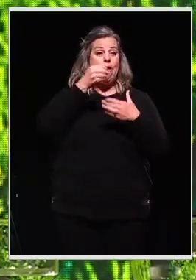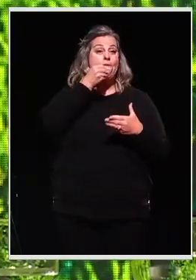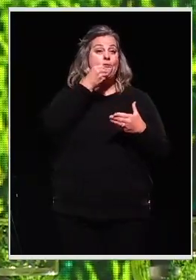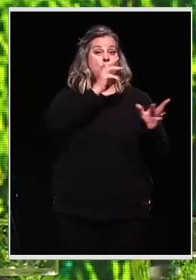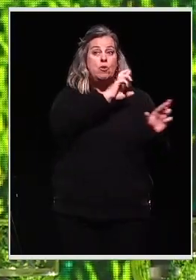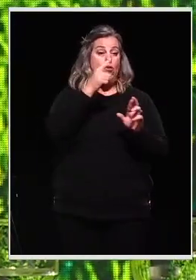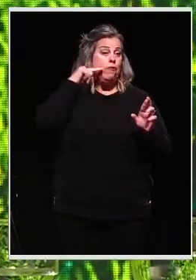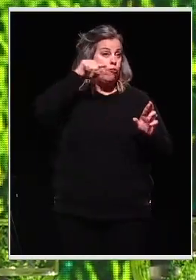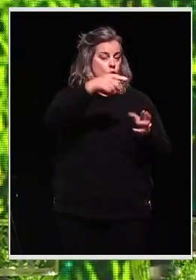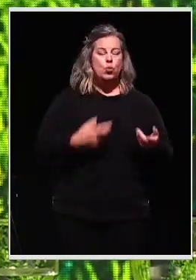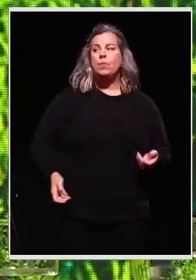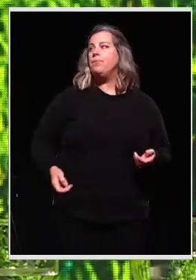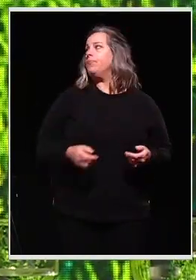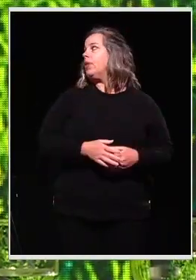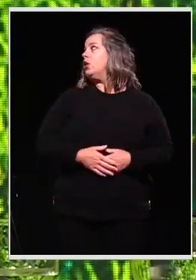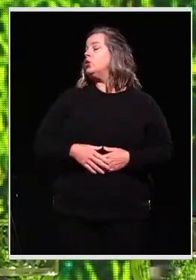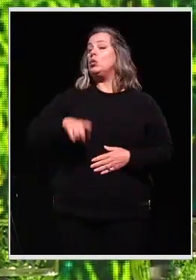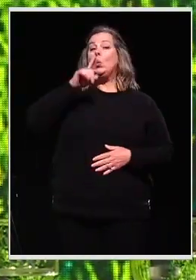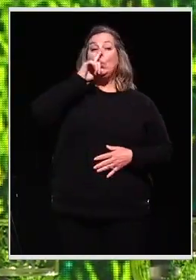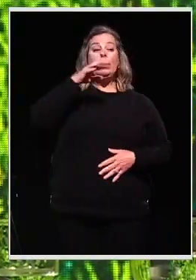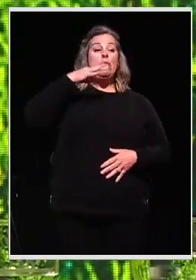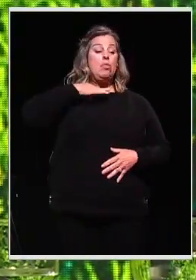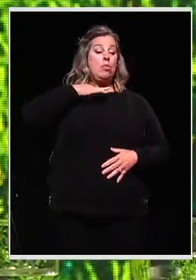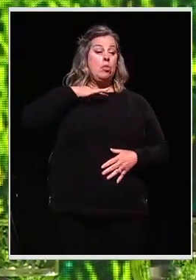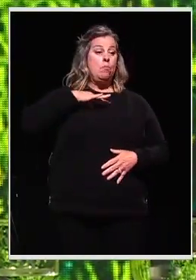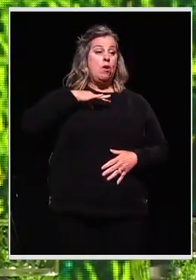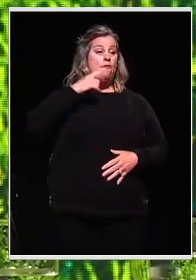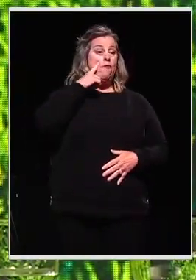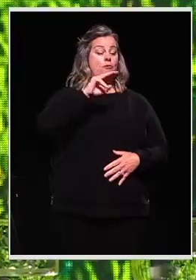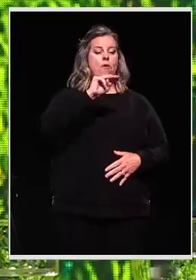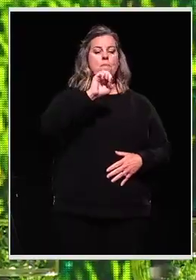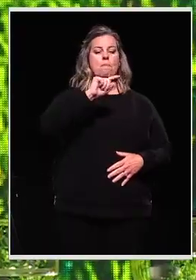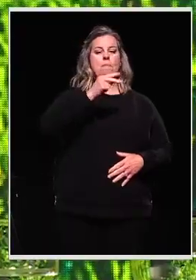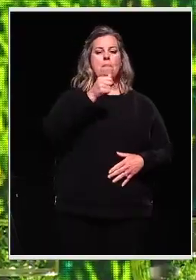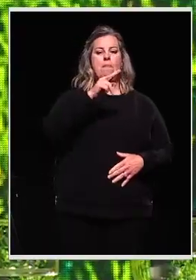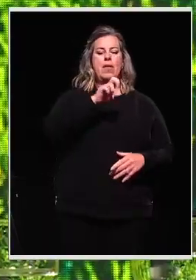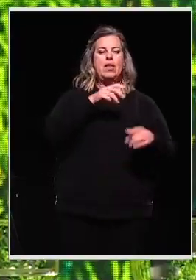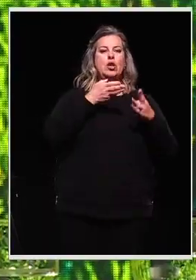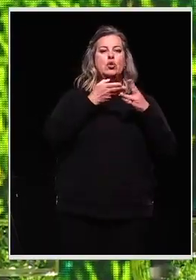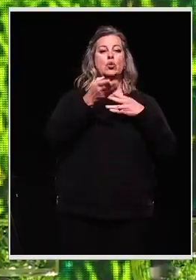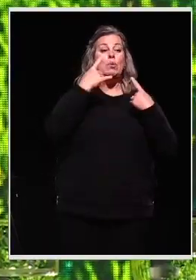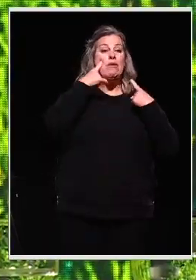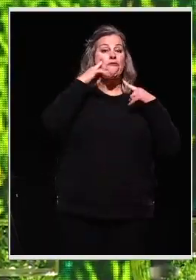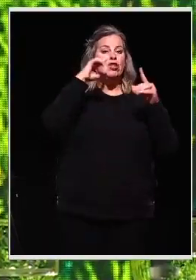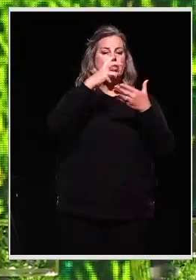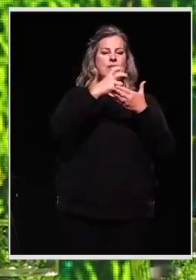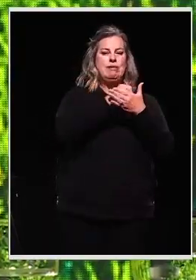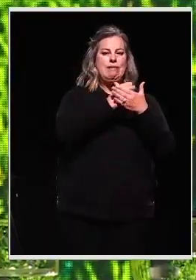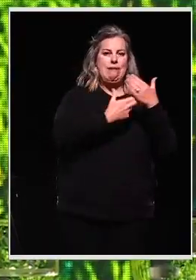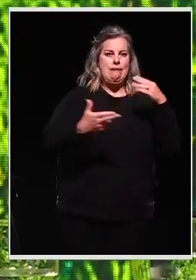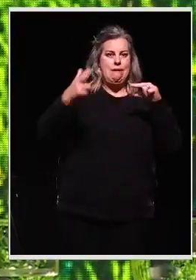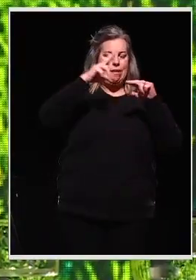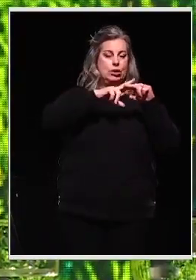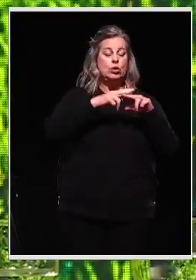that. So I think the profit with methane might be realized through efficiency gains. As we mentioned, about up to 12%